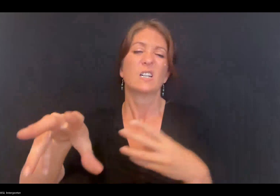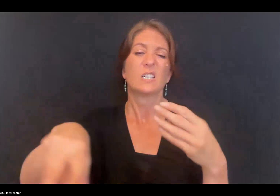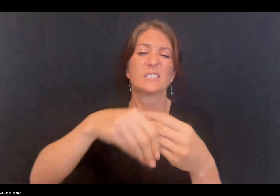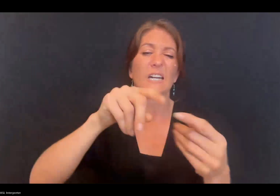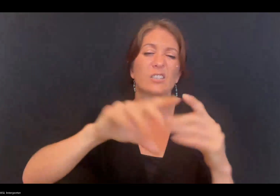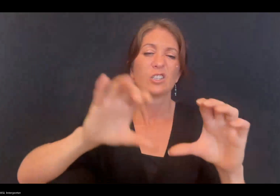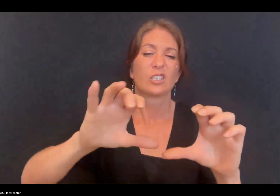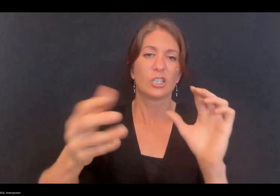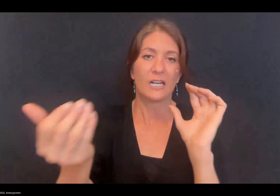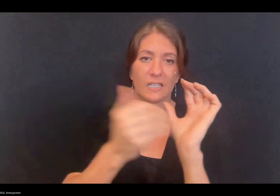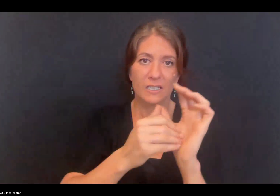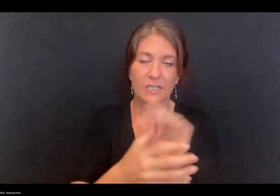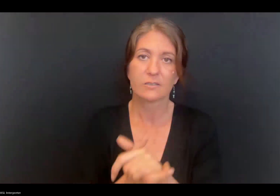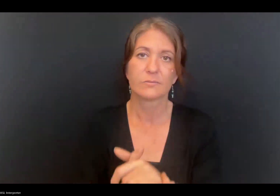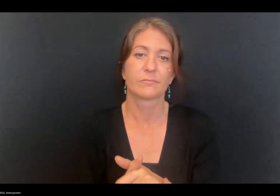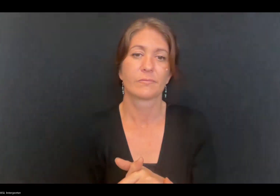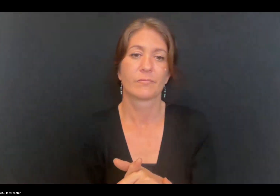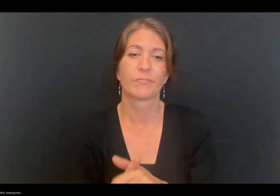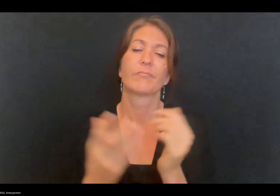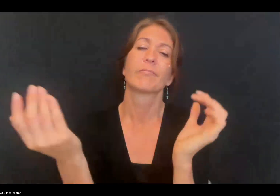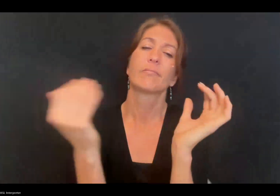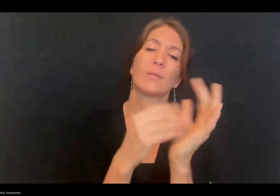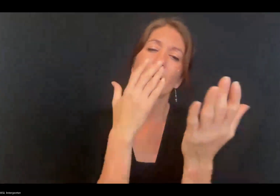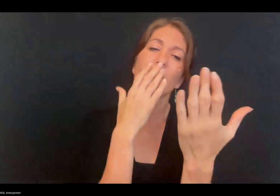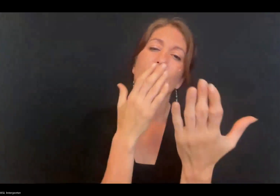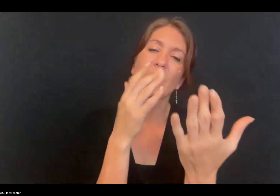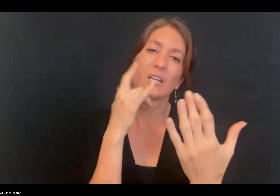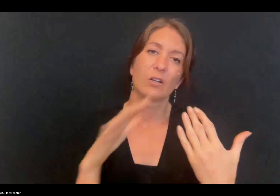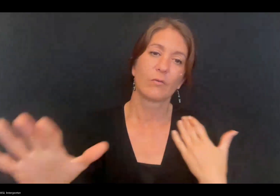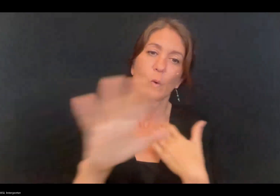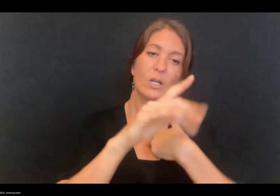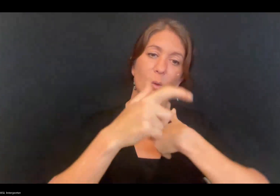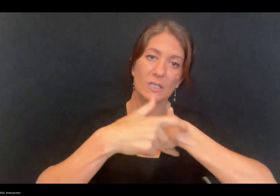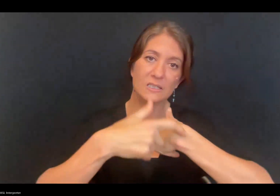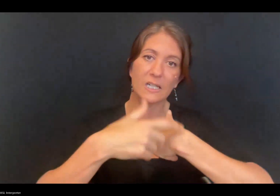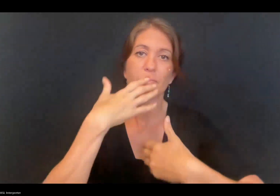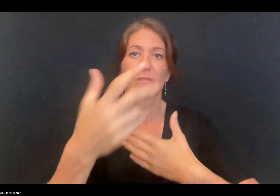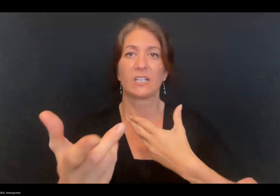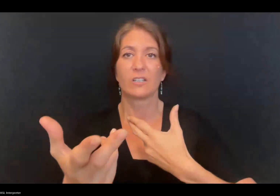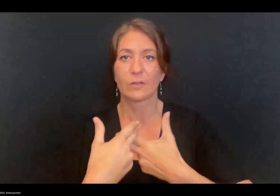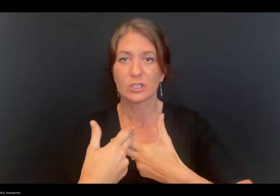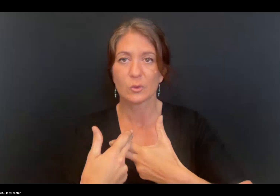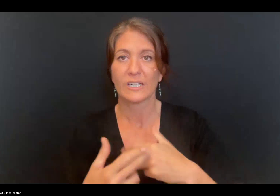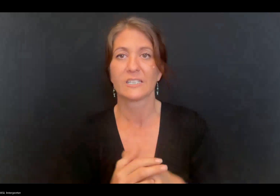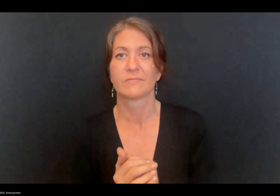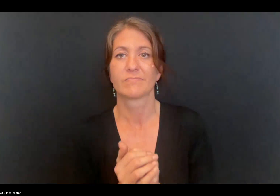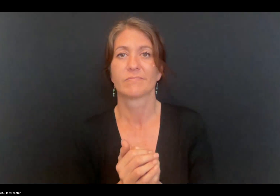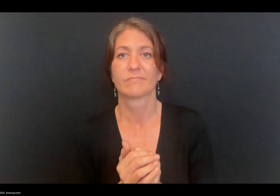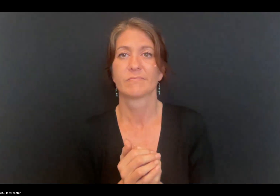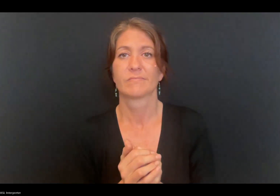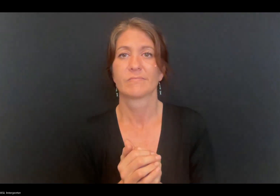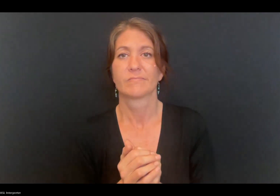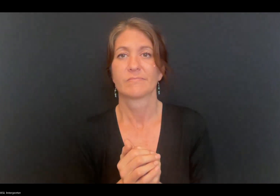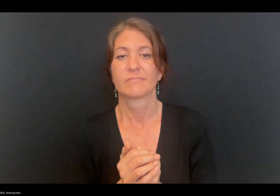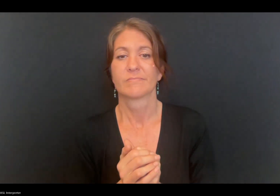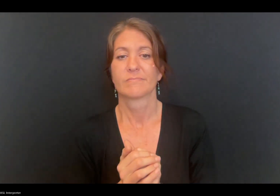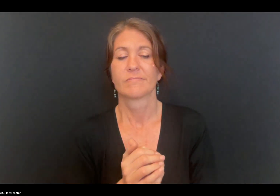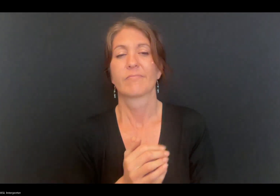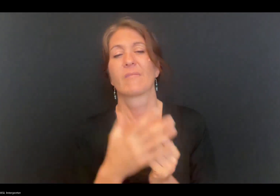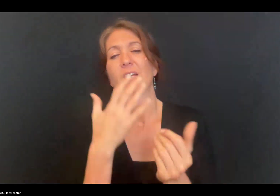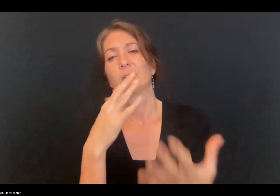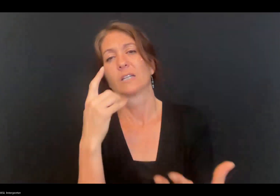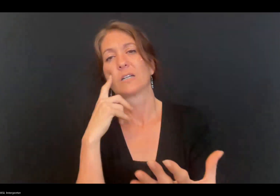again. Again, thank you for your time, for joining us today, so we can go through these